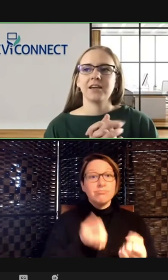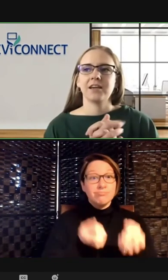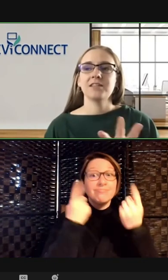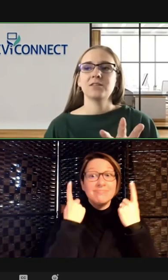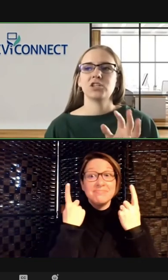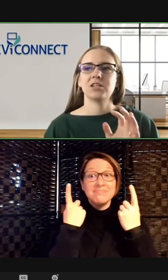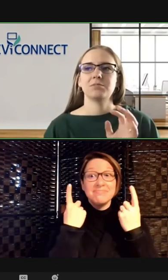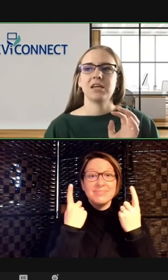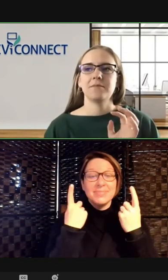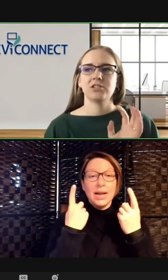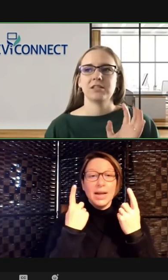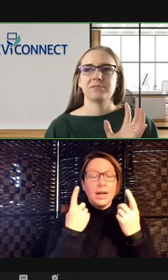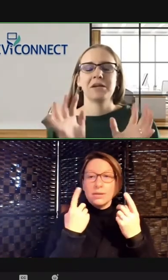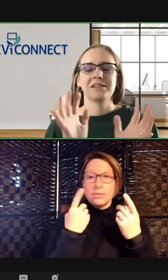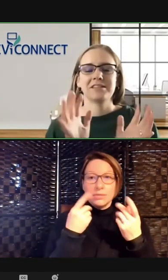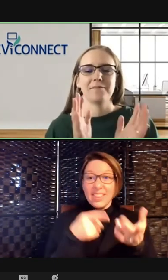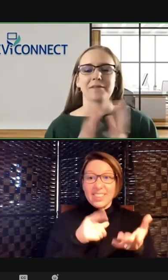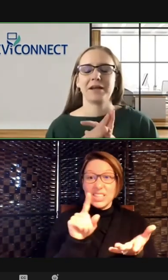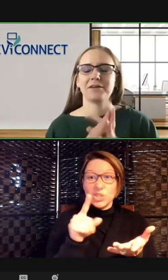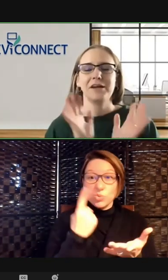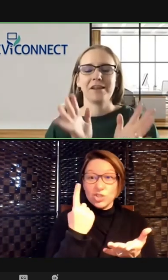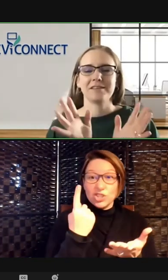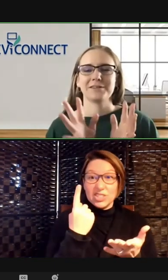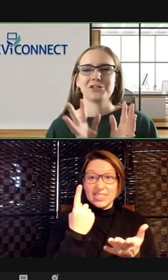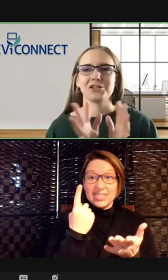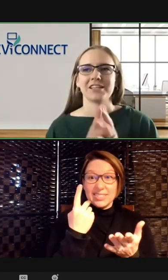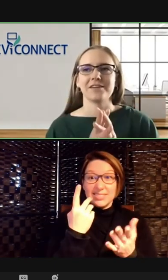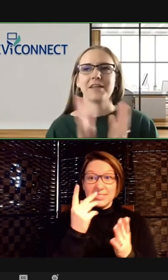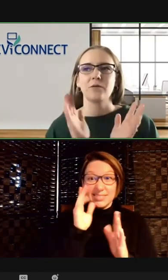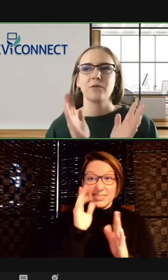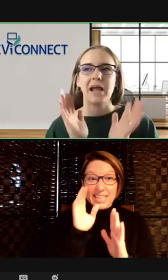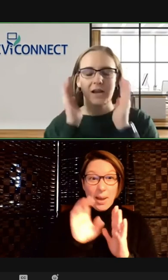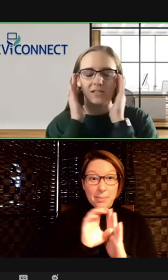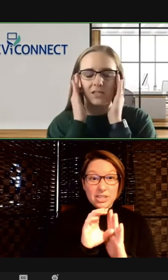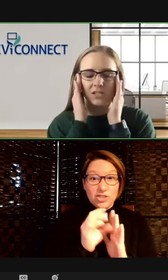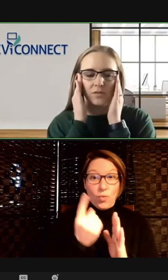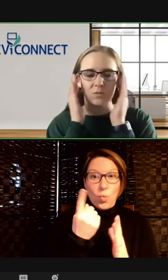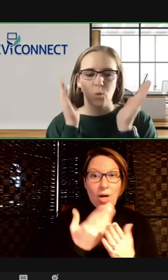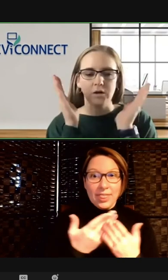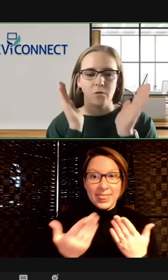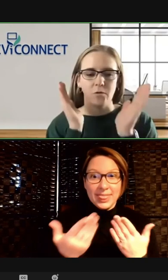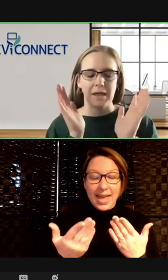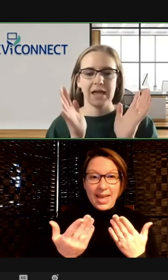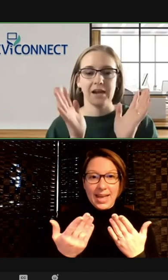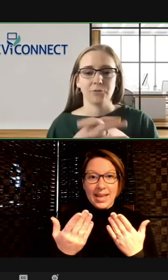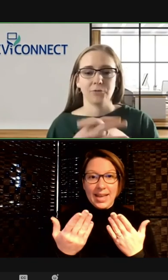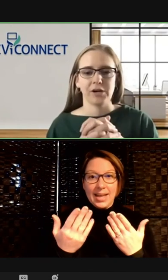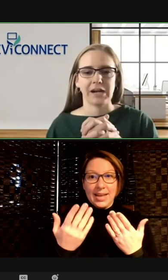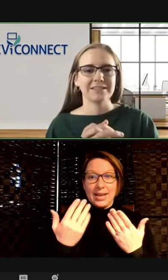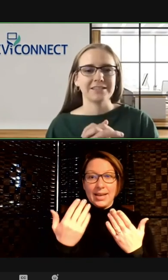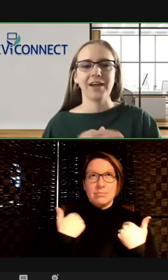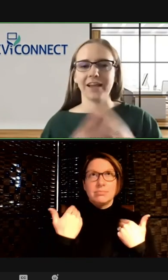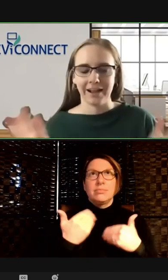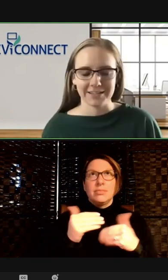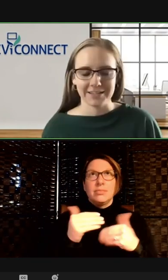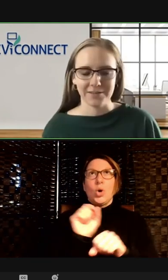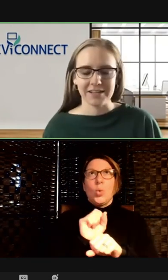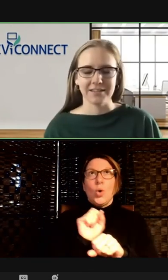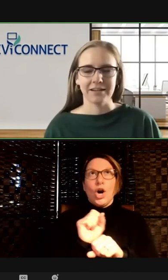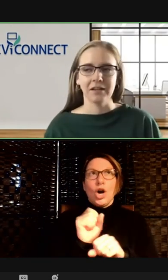was taking, and this was just up to images at this point in time, and I created this originally of like what I wanted to do, this workflow in my head as I'm creating